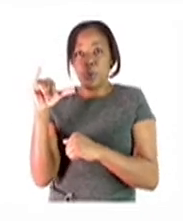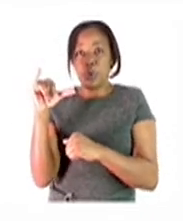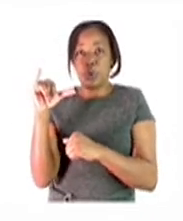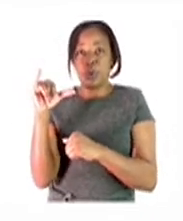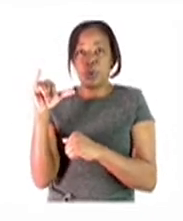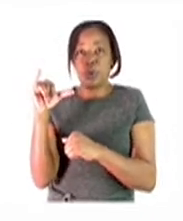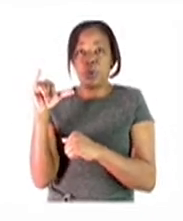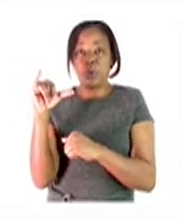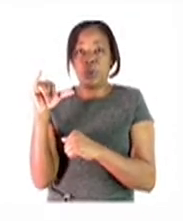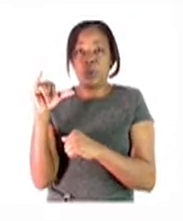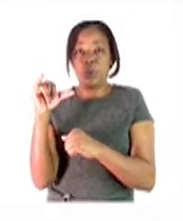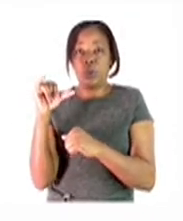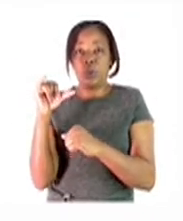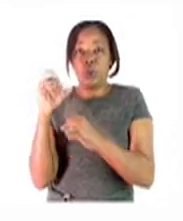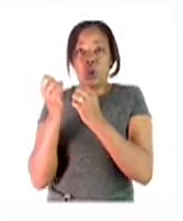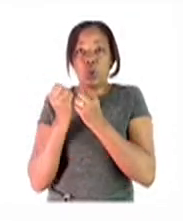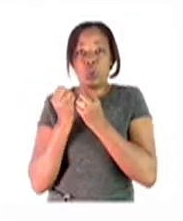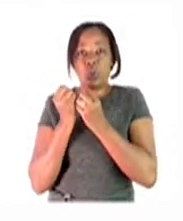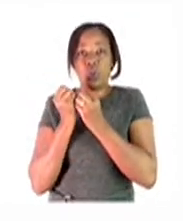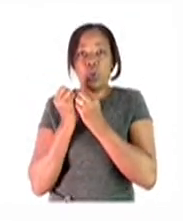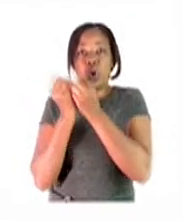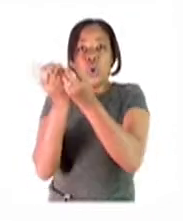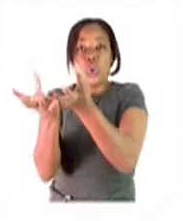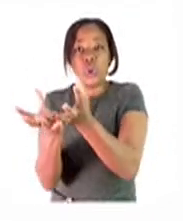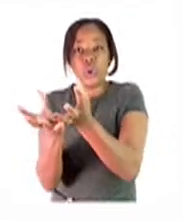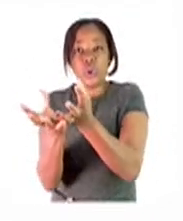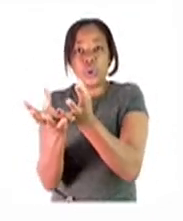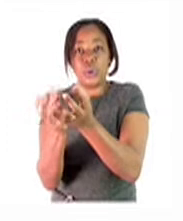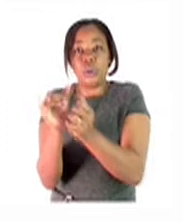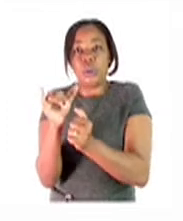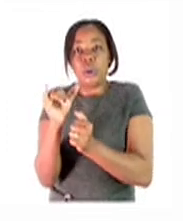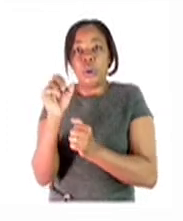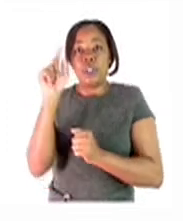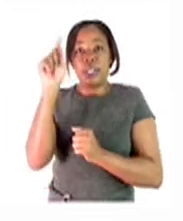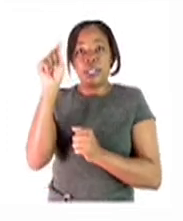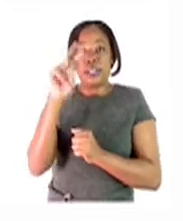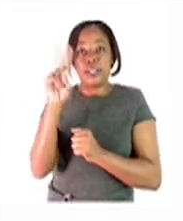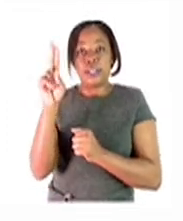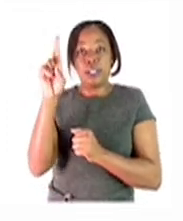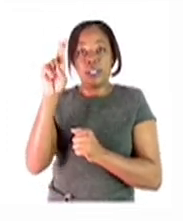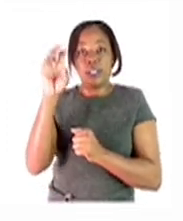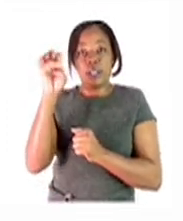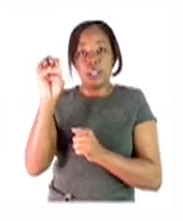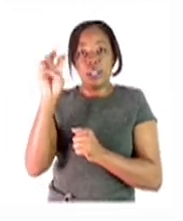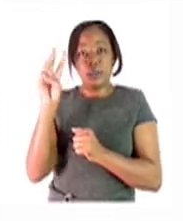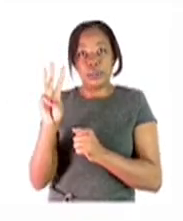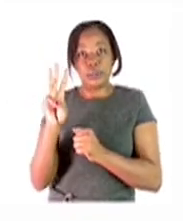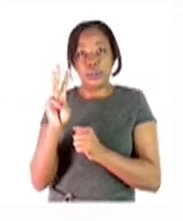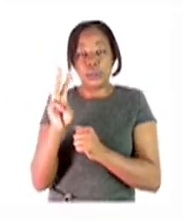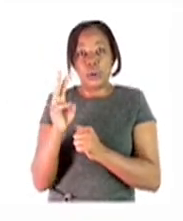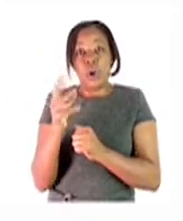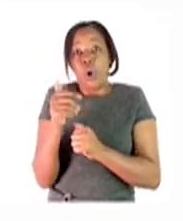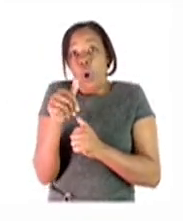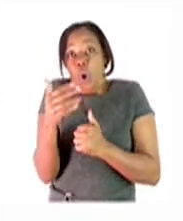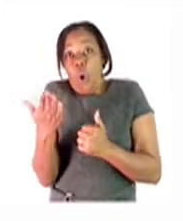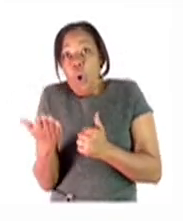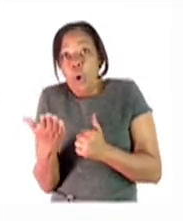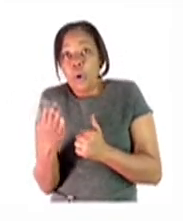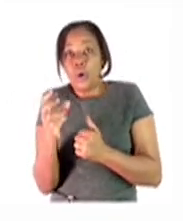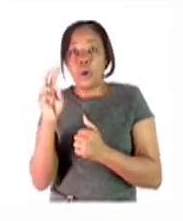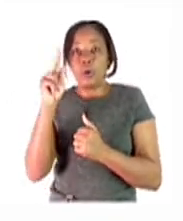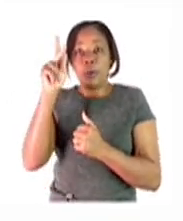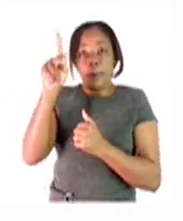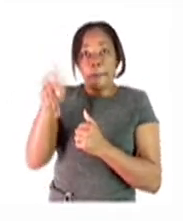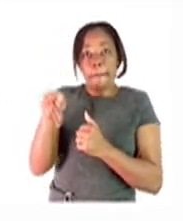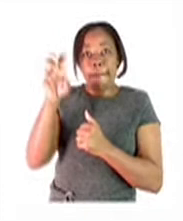in the line there? Is it threw? Like if I throw you with something. If it was yesterday,